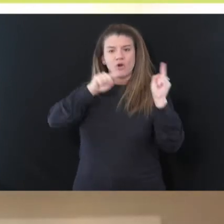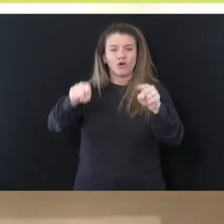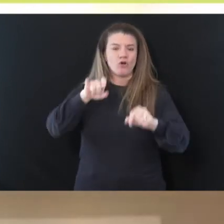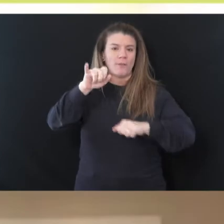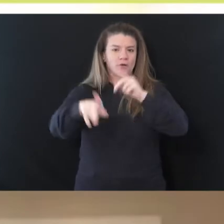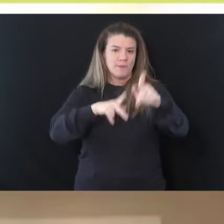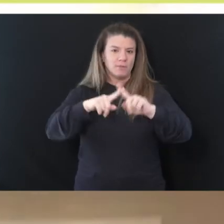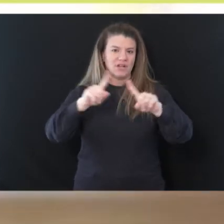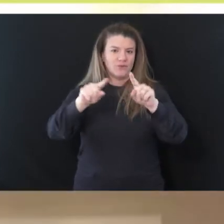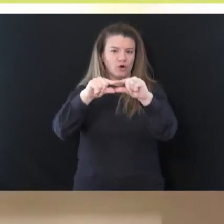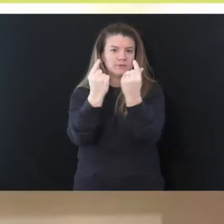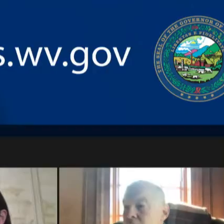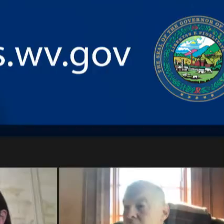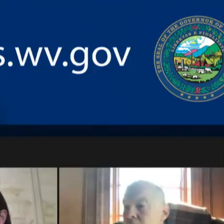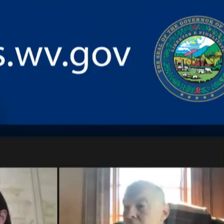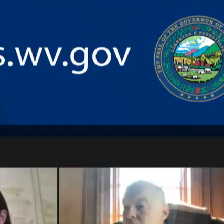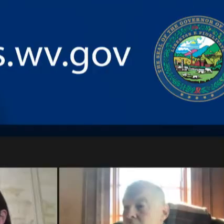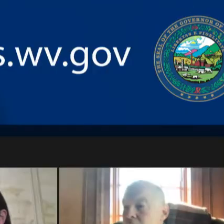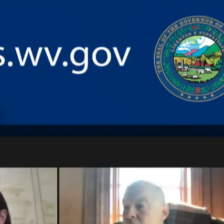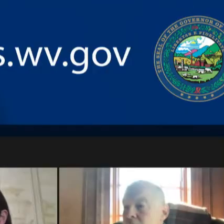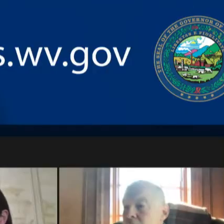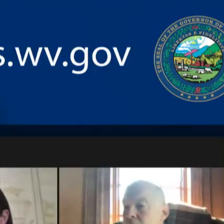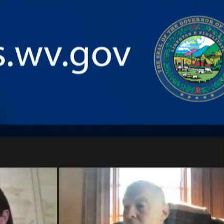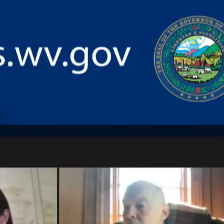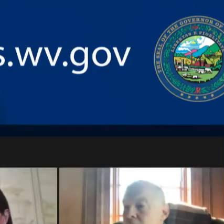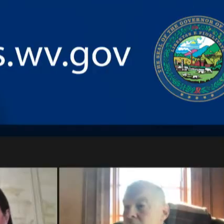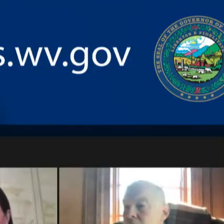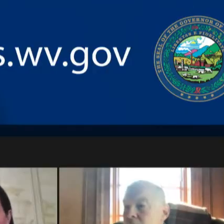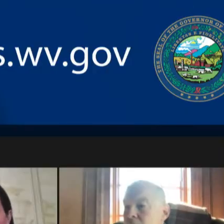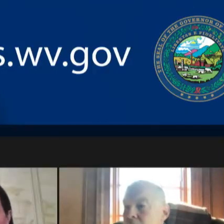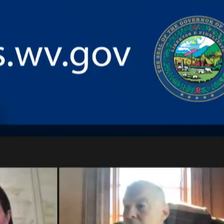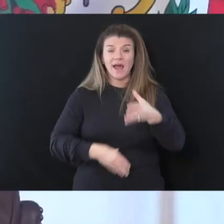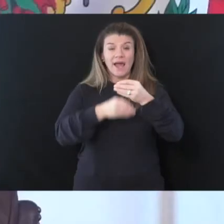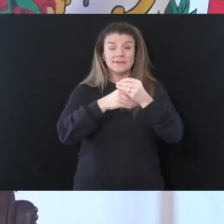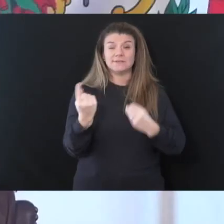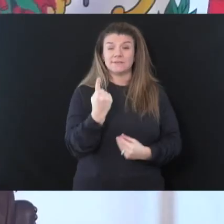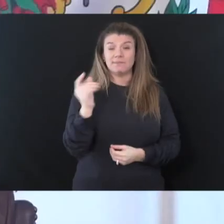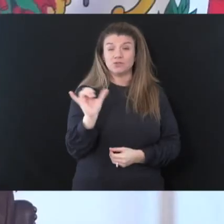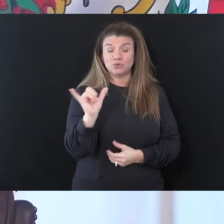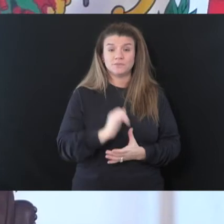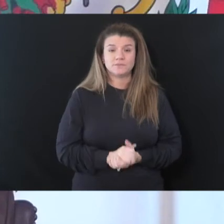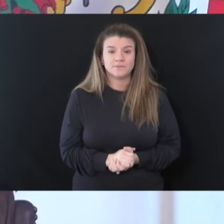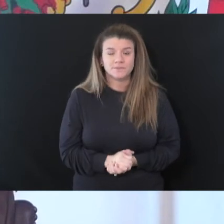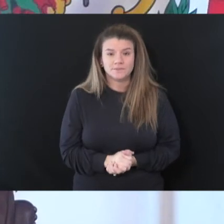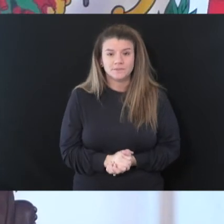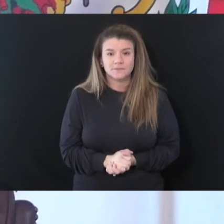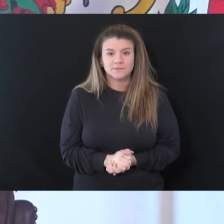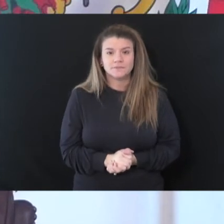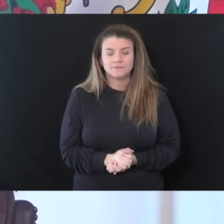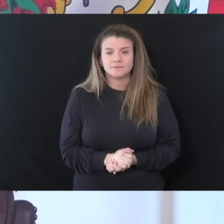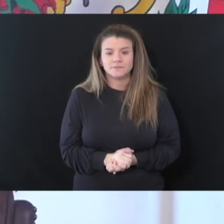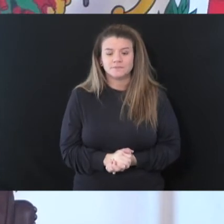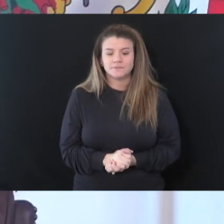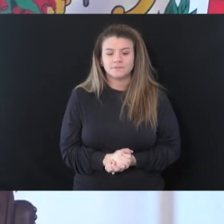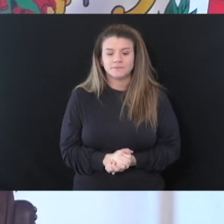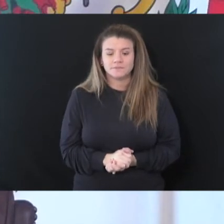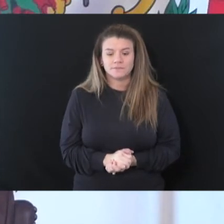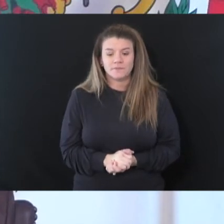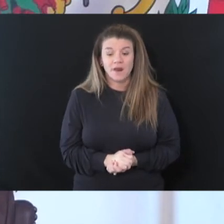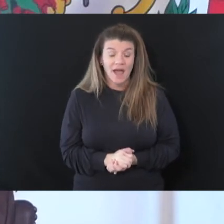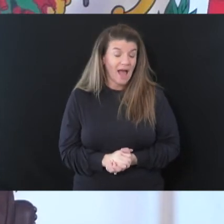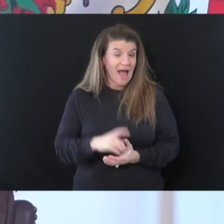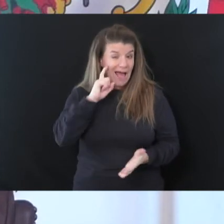various groups. Let me add one thing too. I just noticed, not